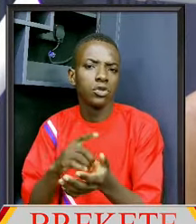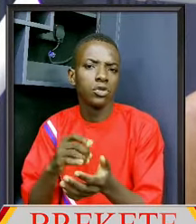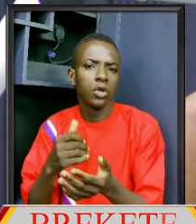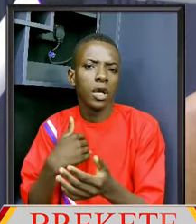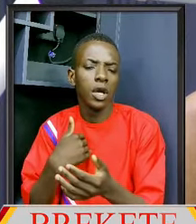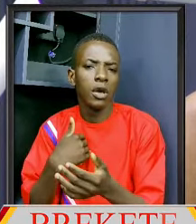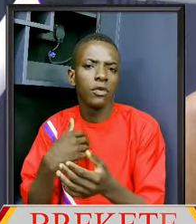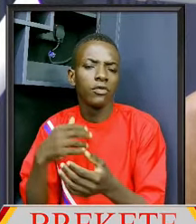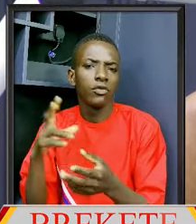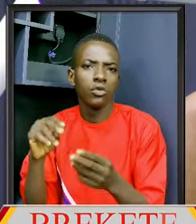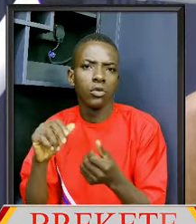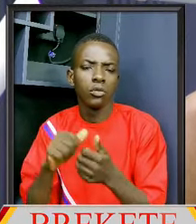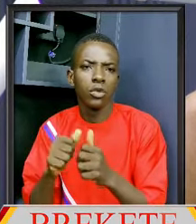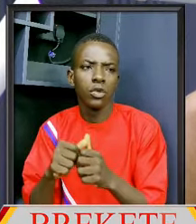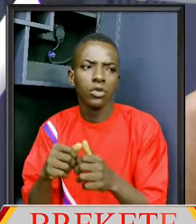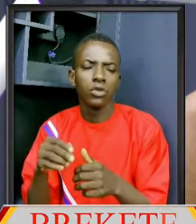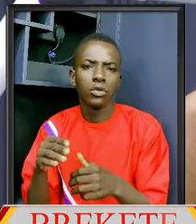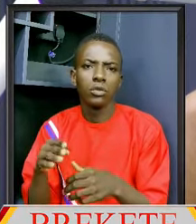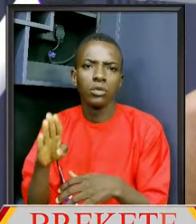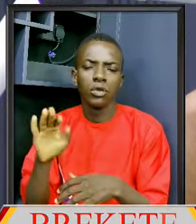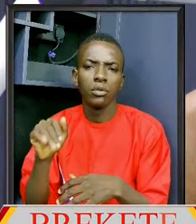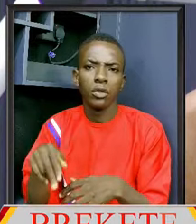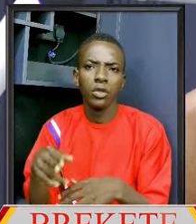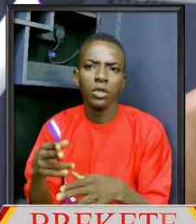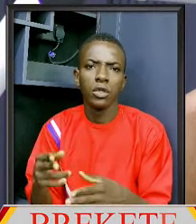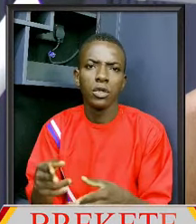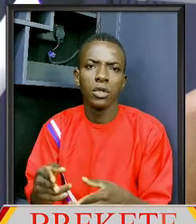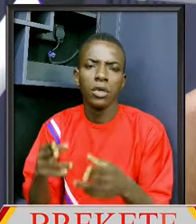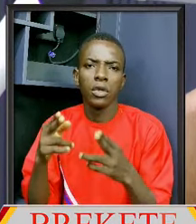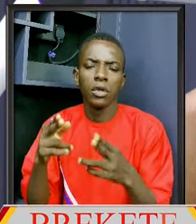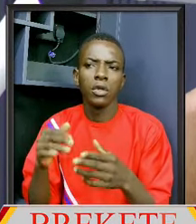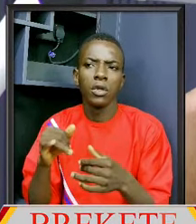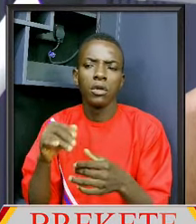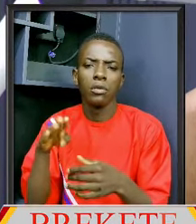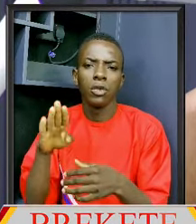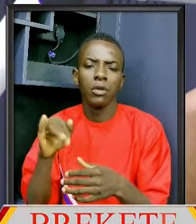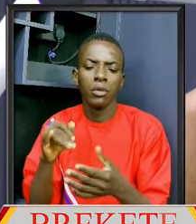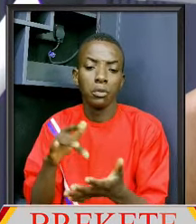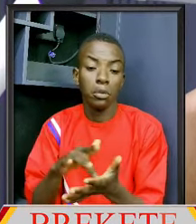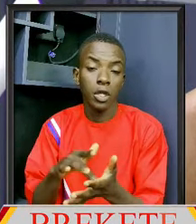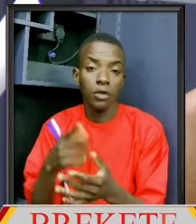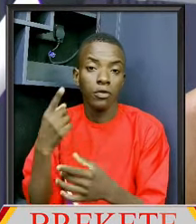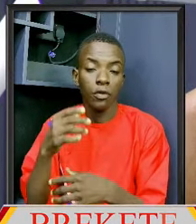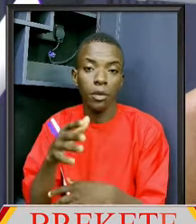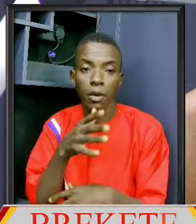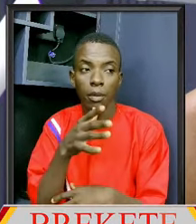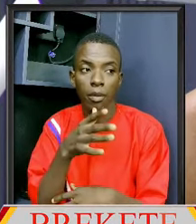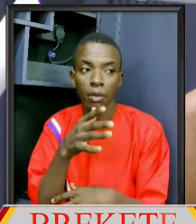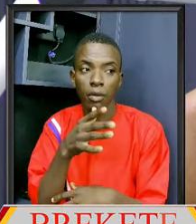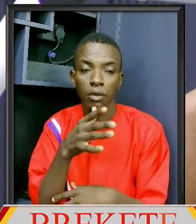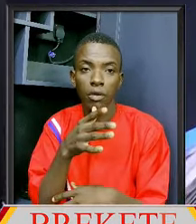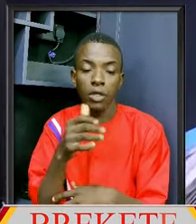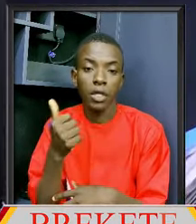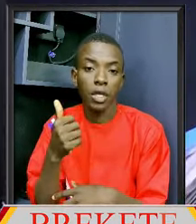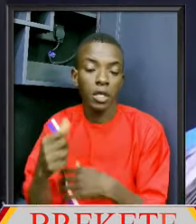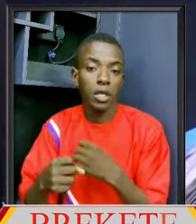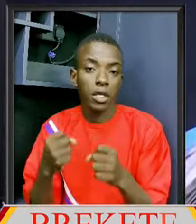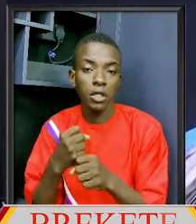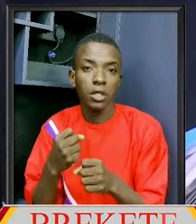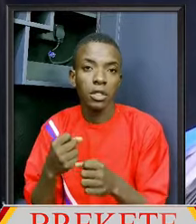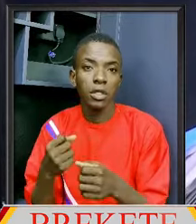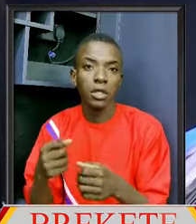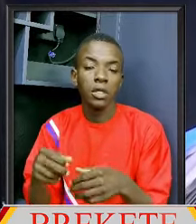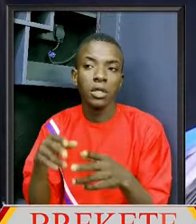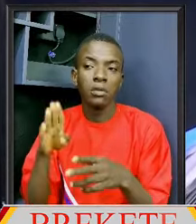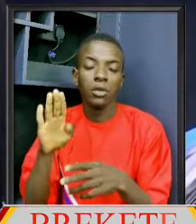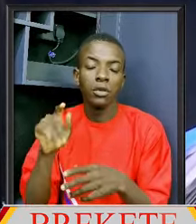you have no problem. Your BP is high. He wrote down BP medication for my mom. Till today, it's been 10 years. My mom is